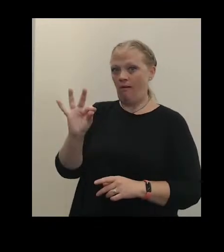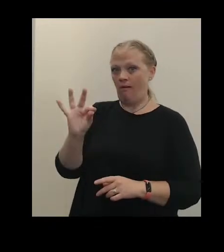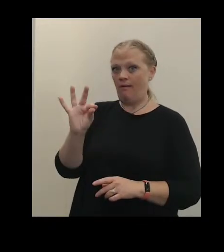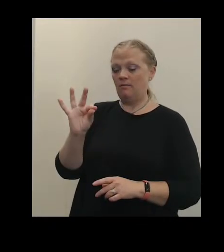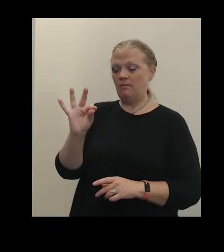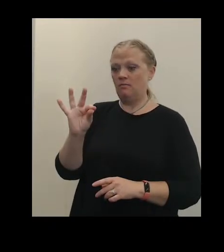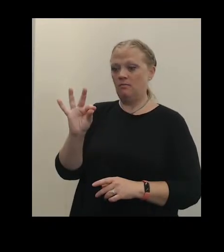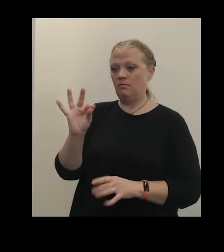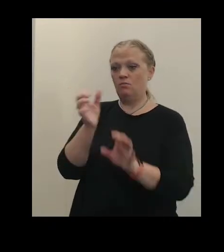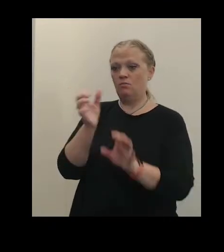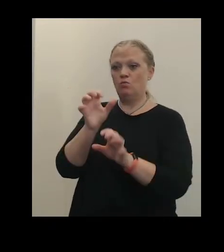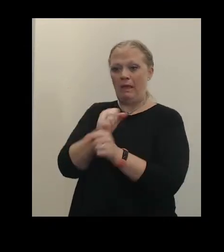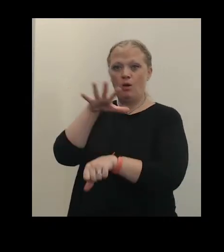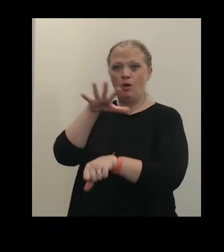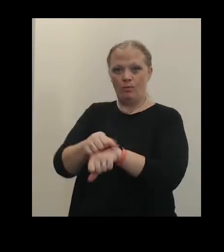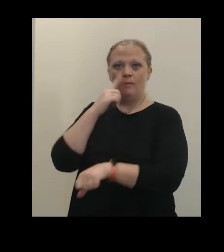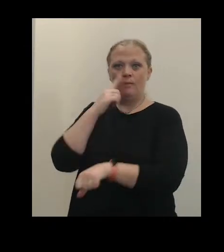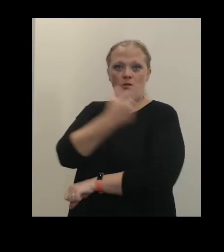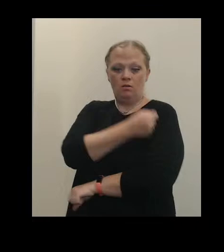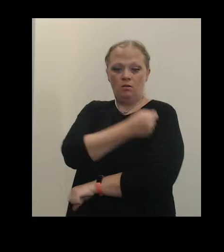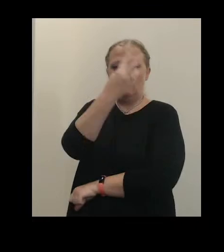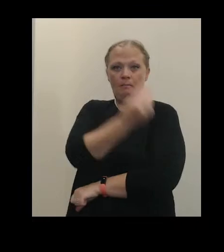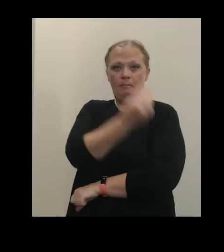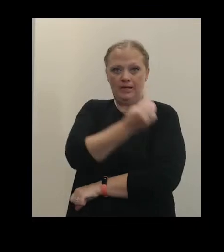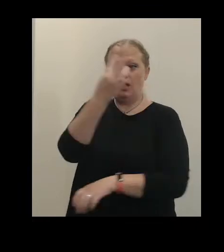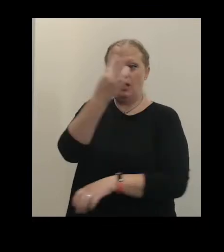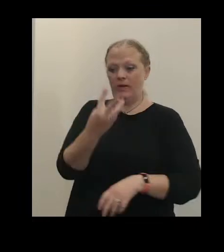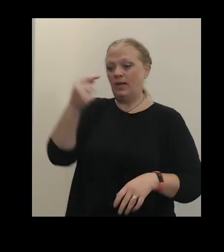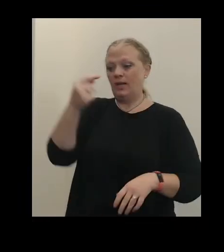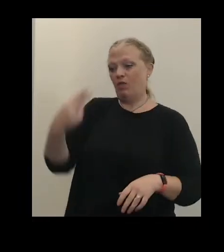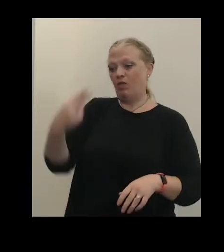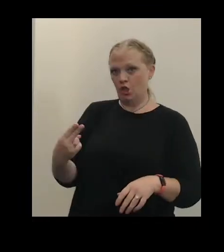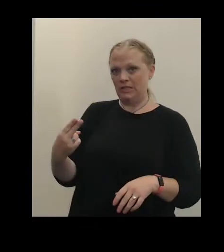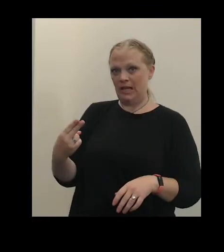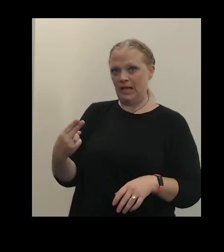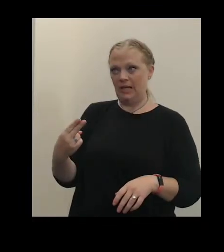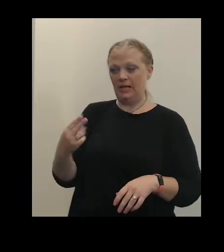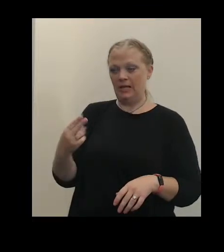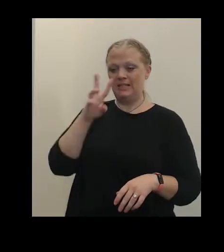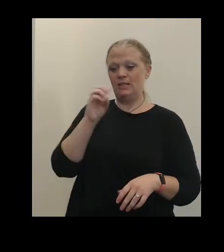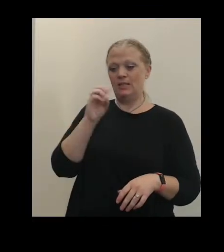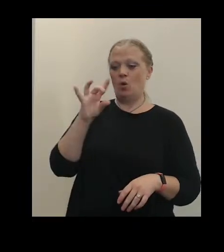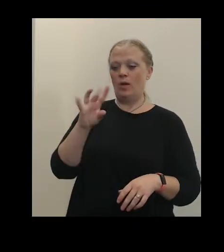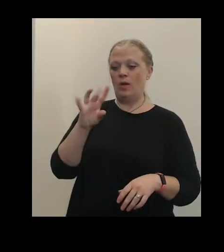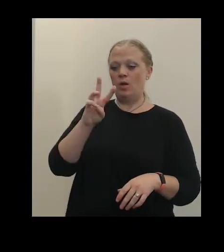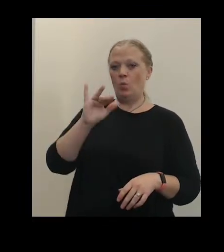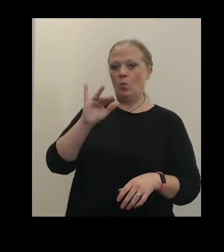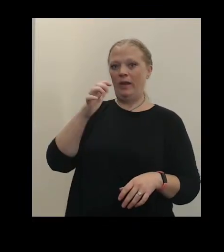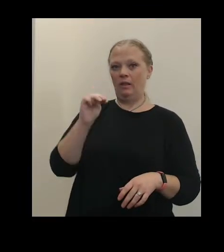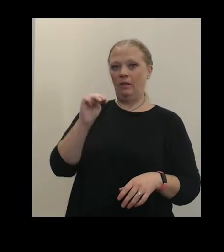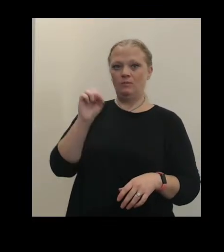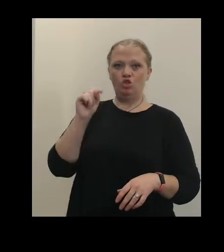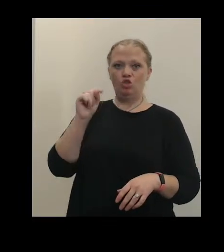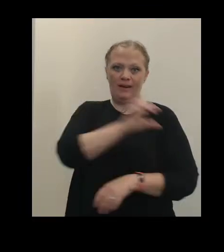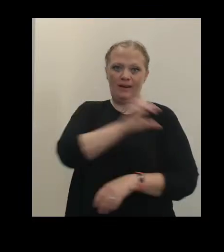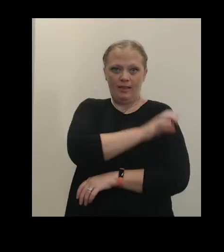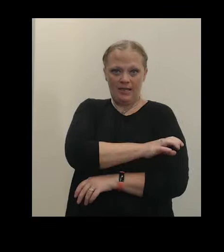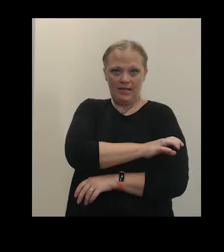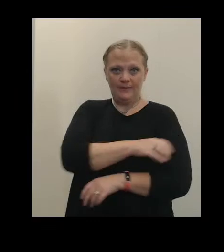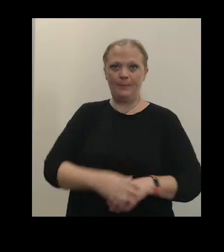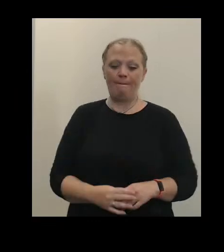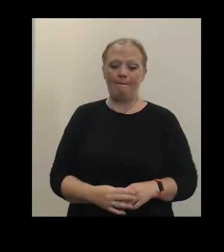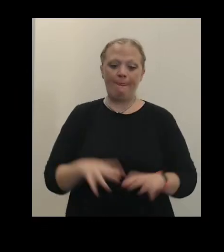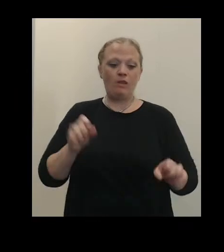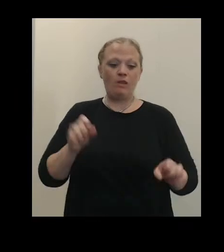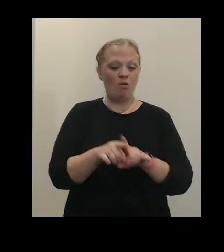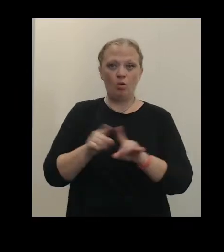schedule a vaccine appointment for Monday, Wednesday, and Thursday at the 608 William Street Clinic. You can